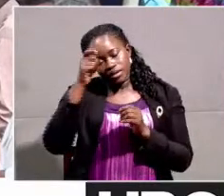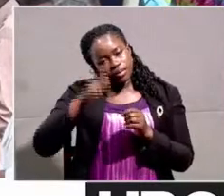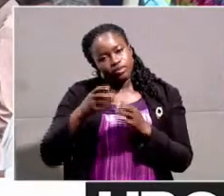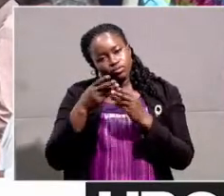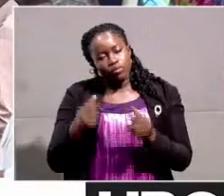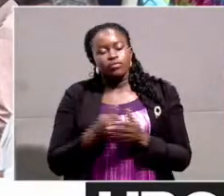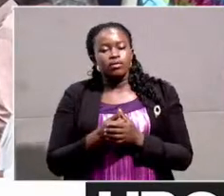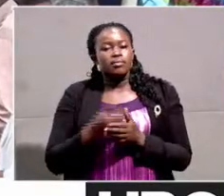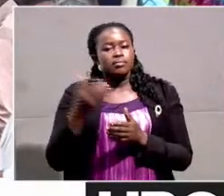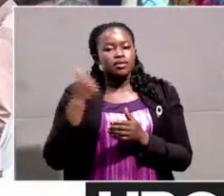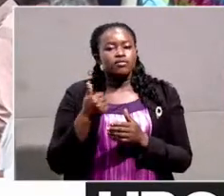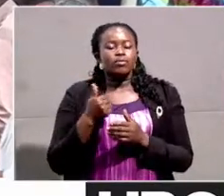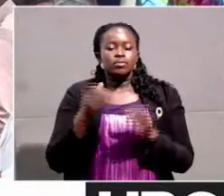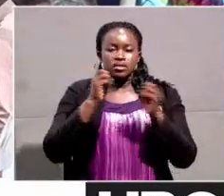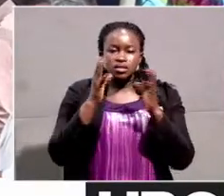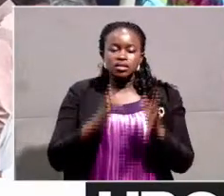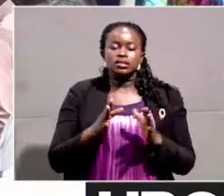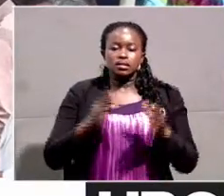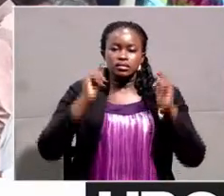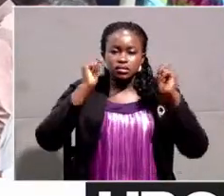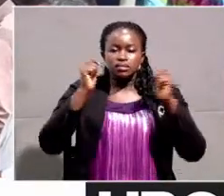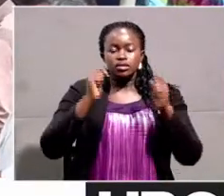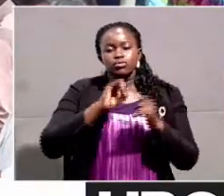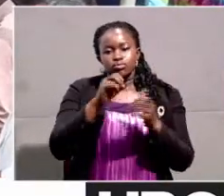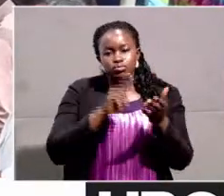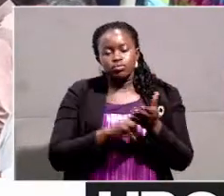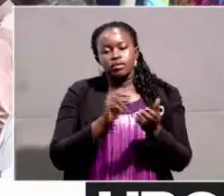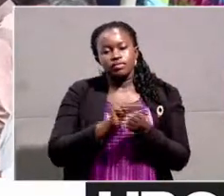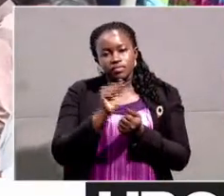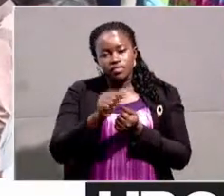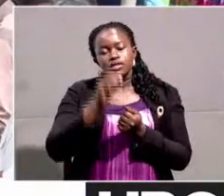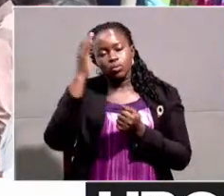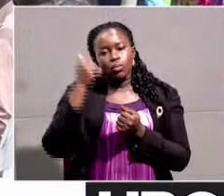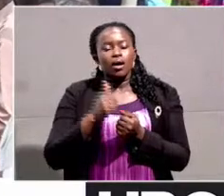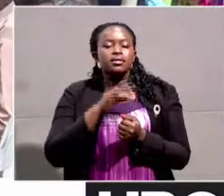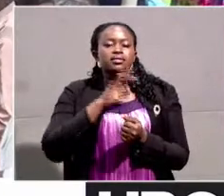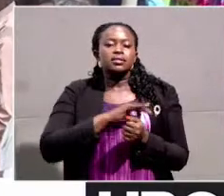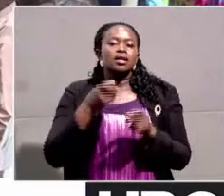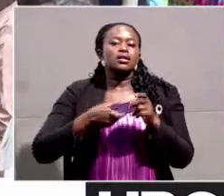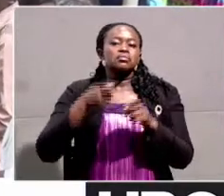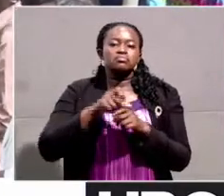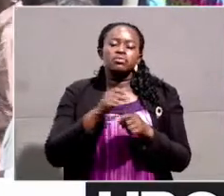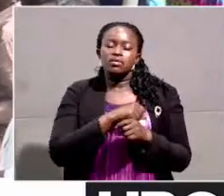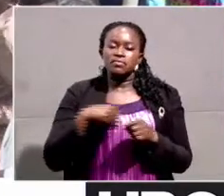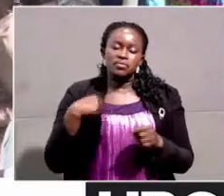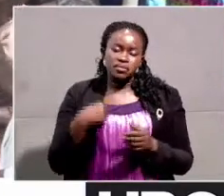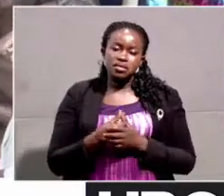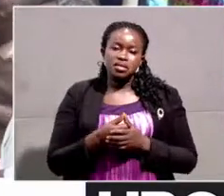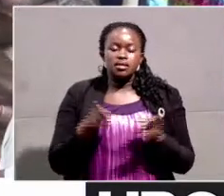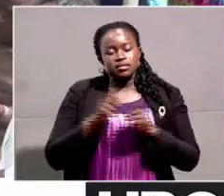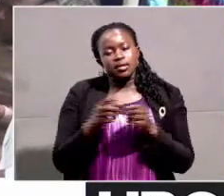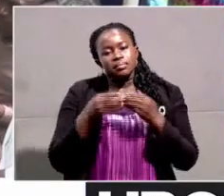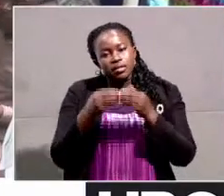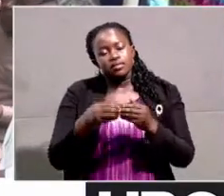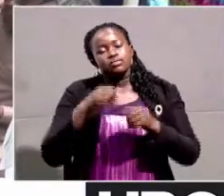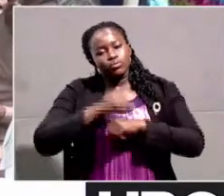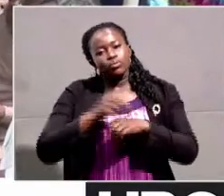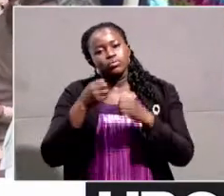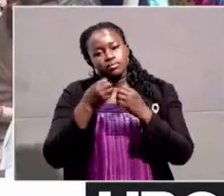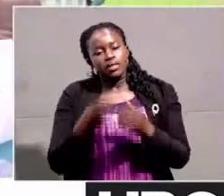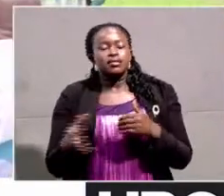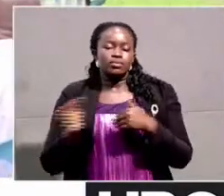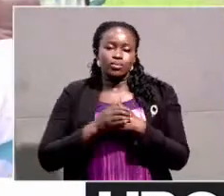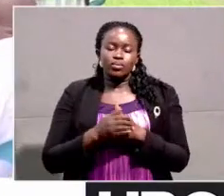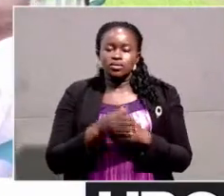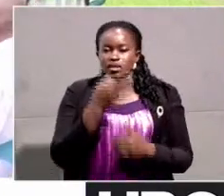teachers went on strike on June 15th, protesting discriminatory salary enhancement, which led to a number of schools to